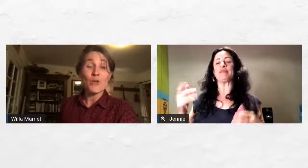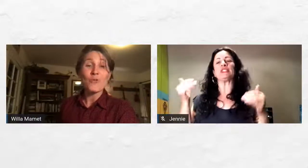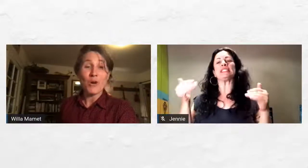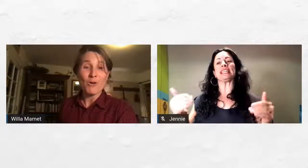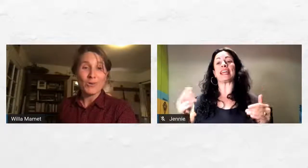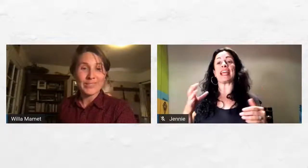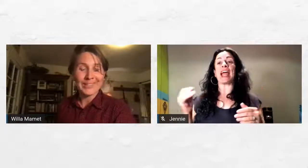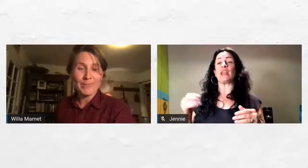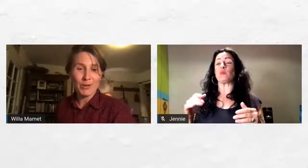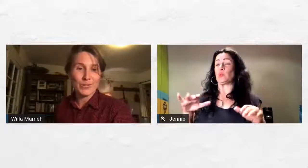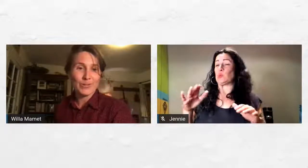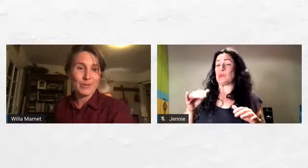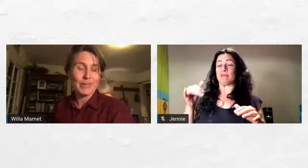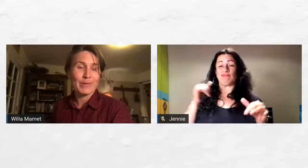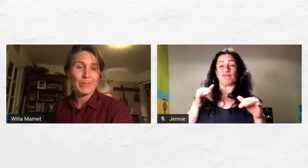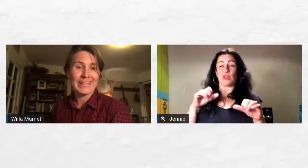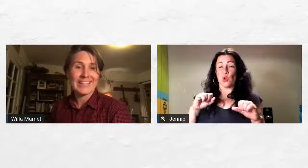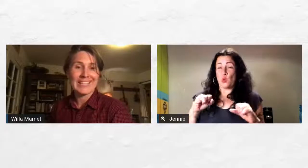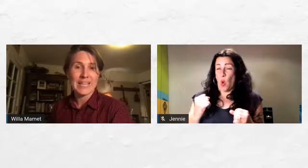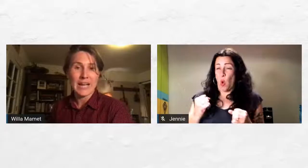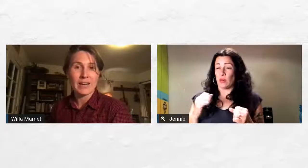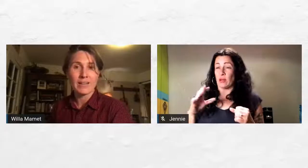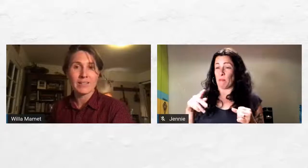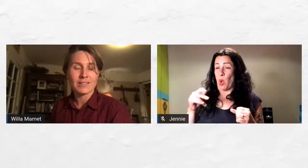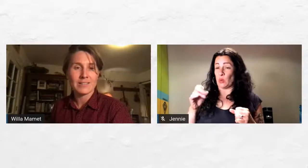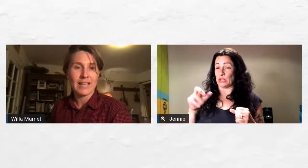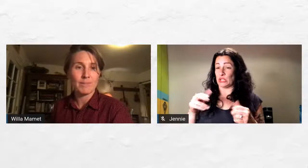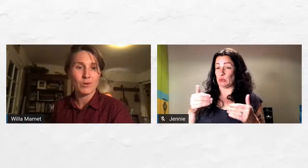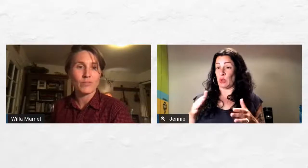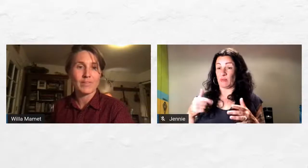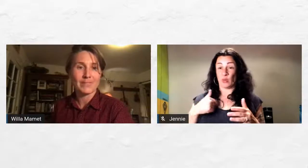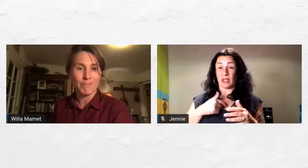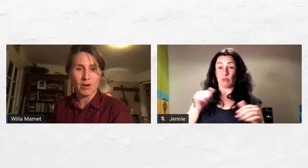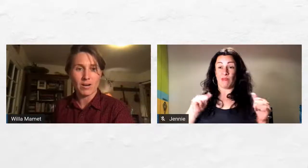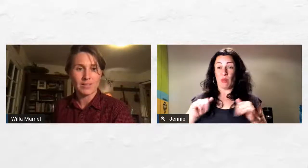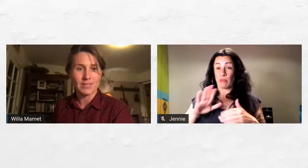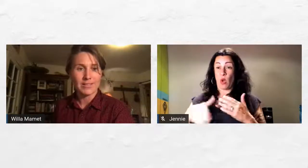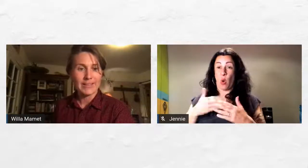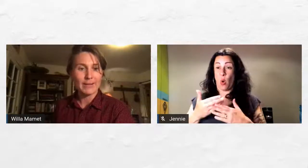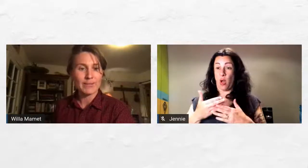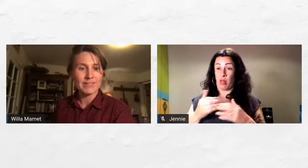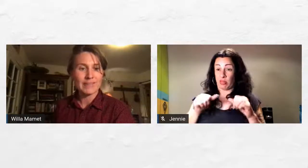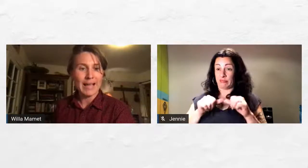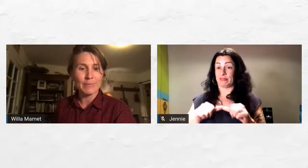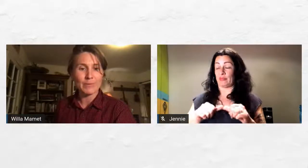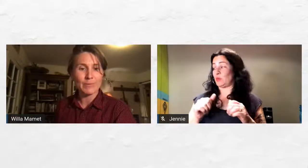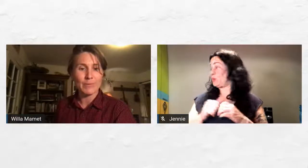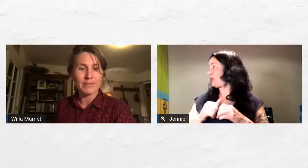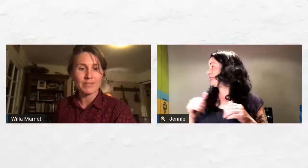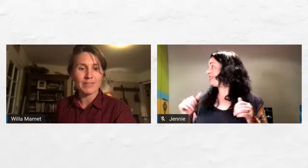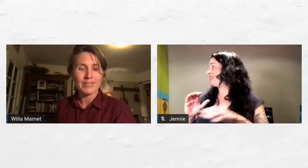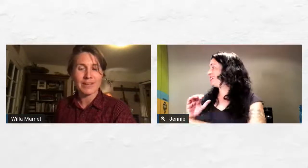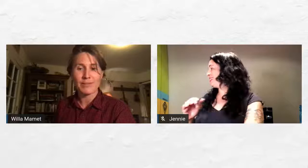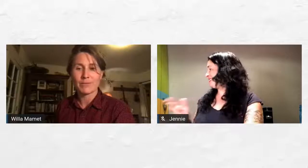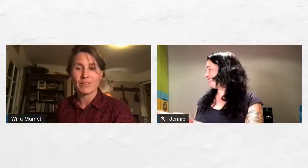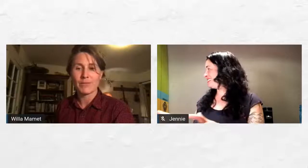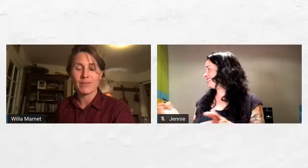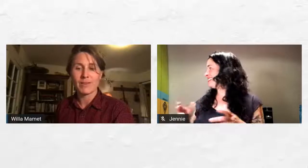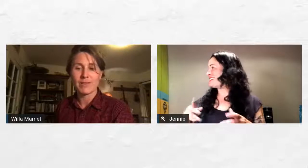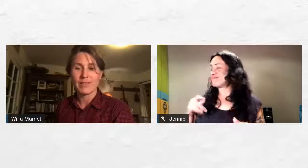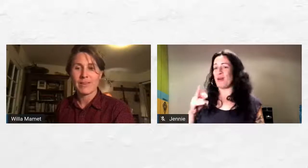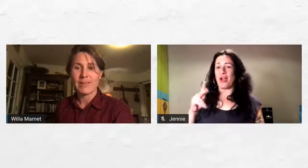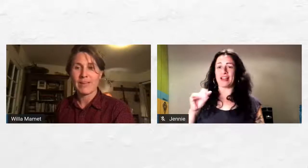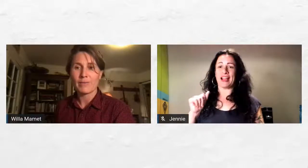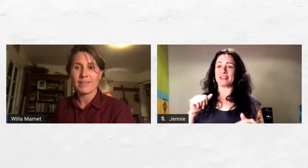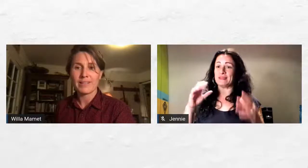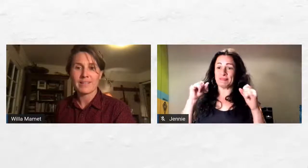was so cold in the poster room that we played the entire set, both of us in parkas. It was absolutely preposterous, and it was a ton of